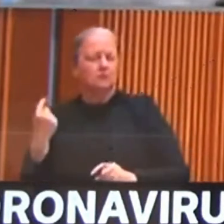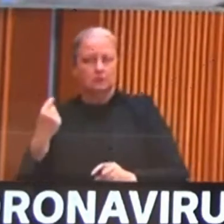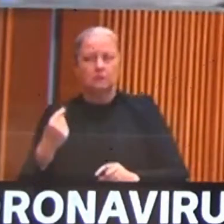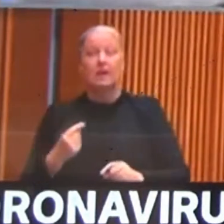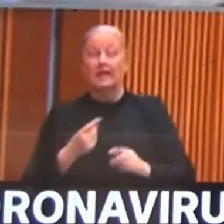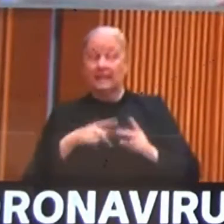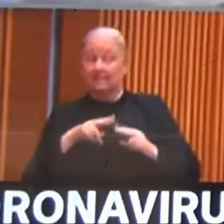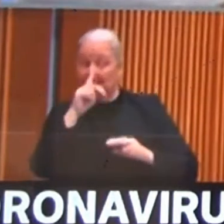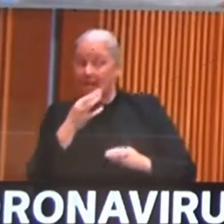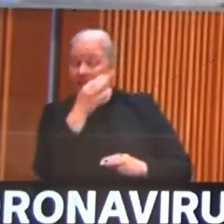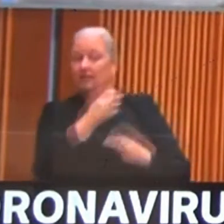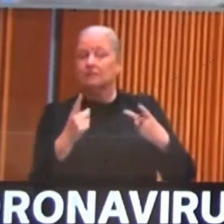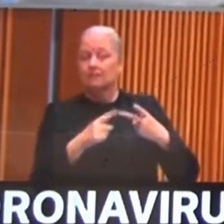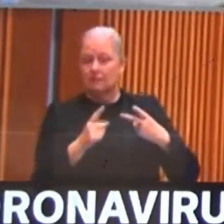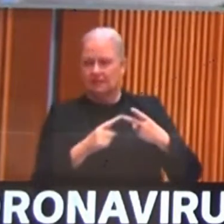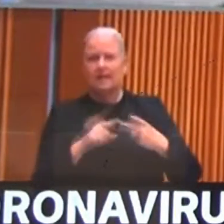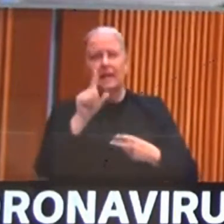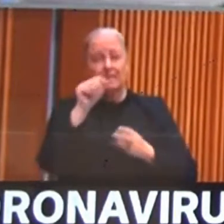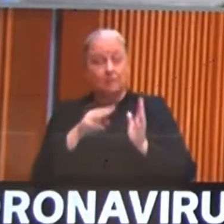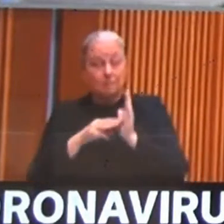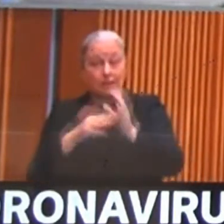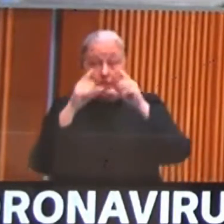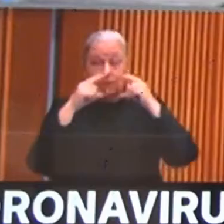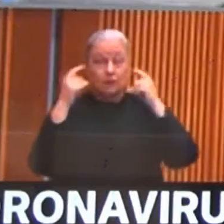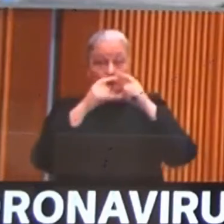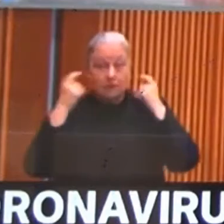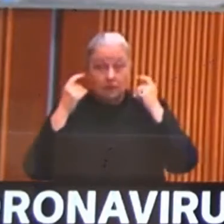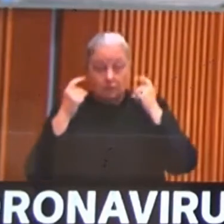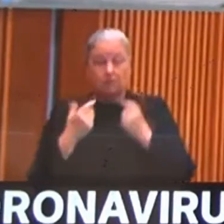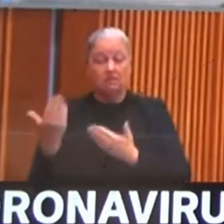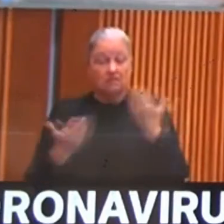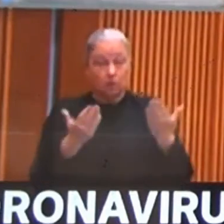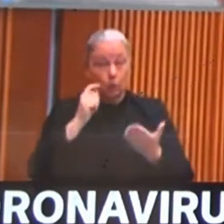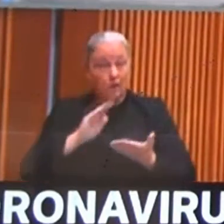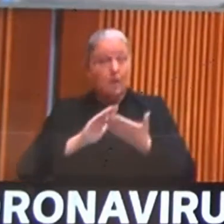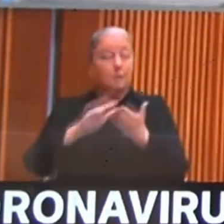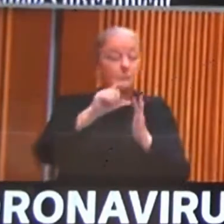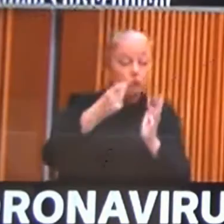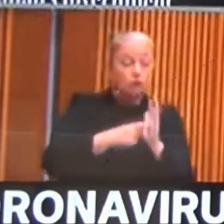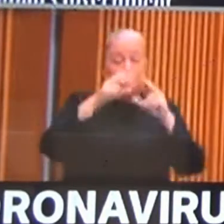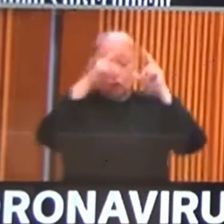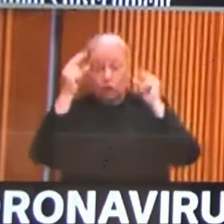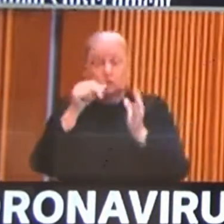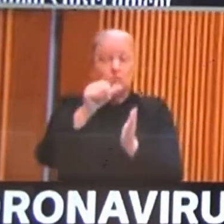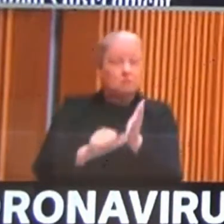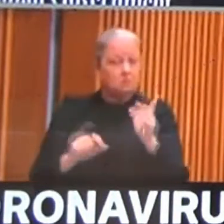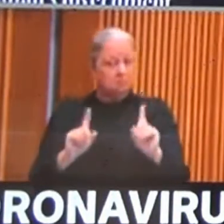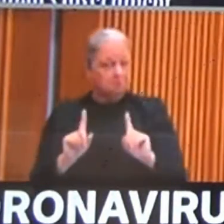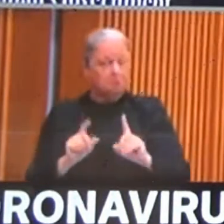okay, sure. Is 11 million masks enough to stop healthcare workers going to Bunnings to protect themselves? So